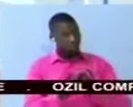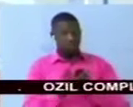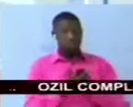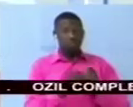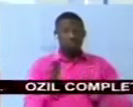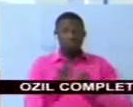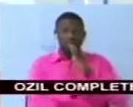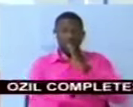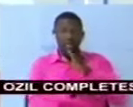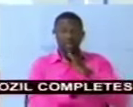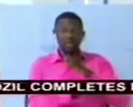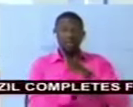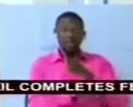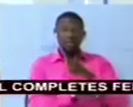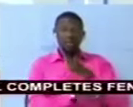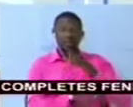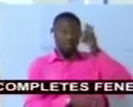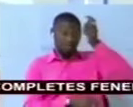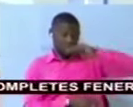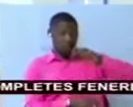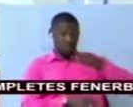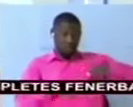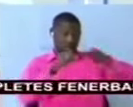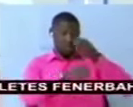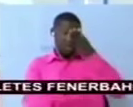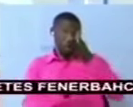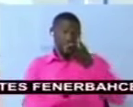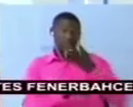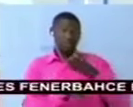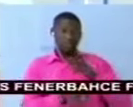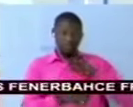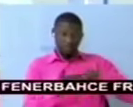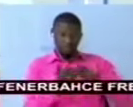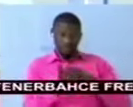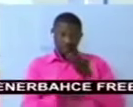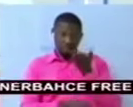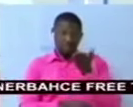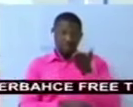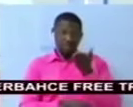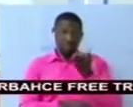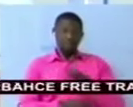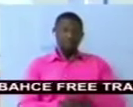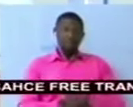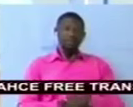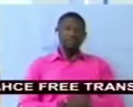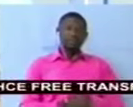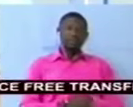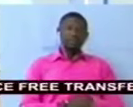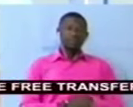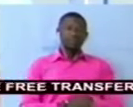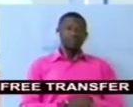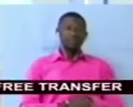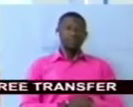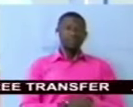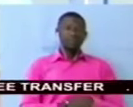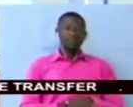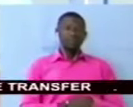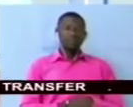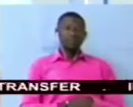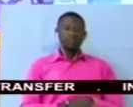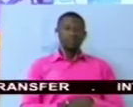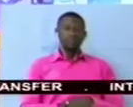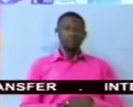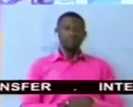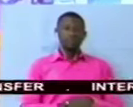Is that what you said? Bondar sa wax ji emul rek ci Lamin Kabu dañu diko wax Lanka waye wax nga koy tamit ki nga xamne modi